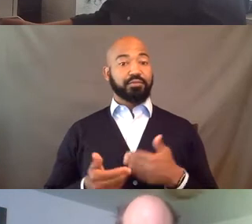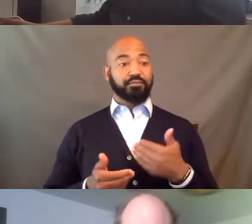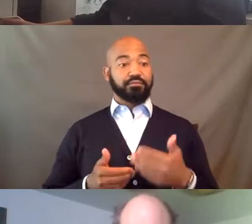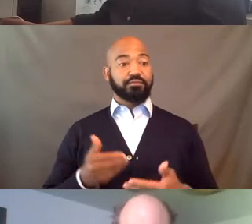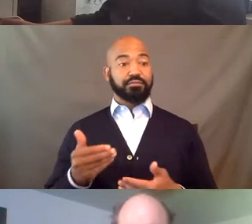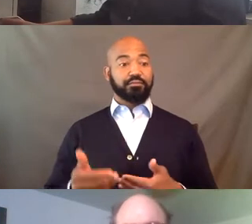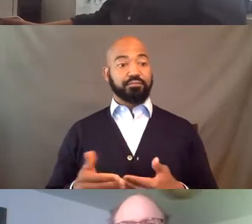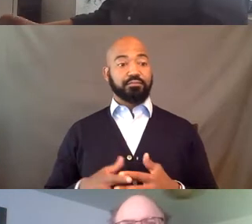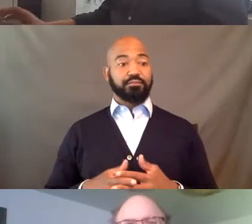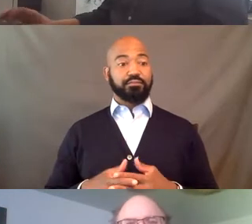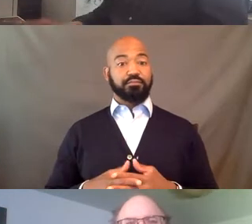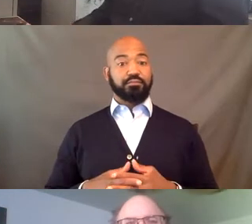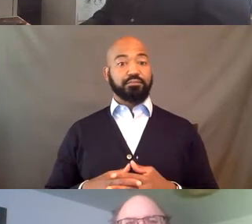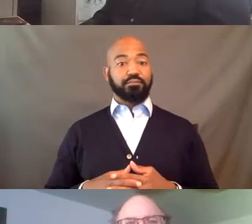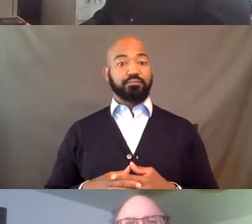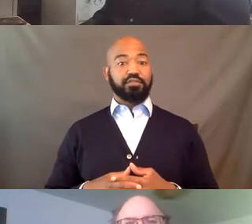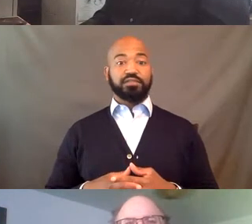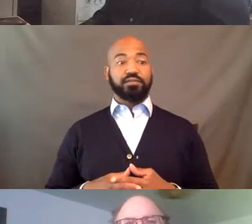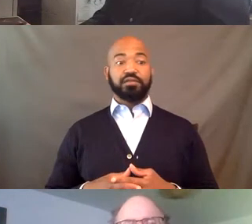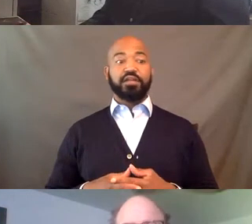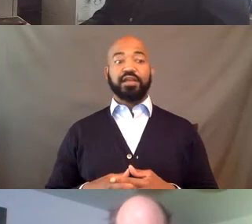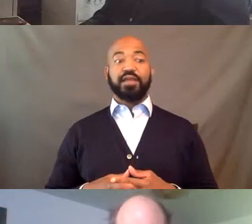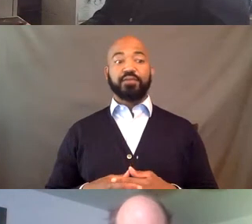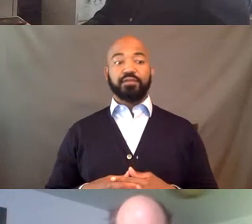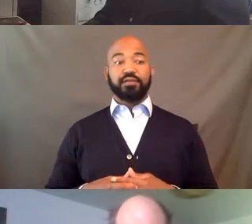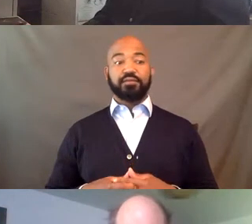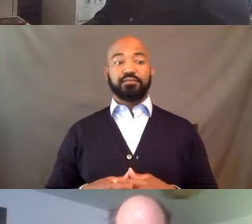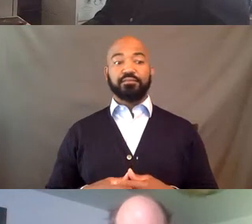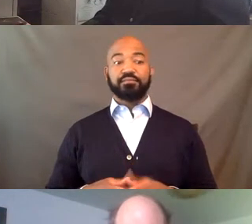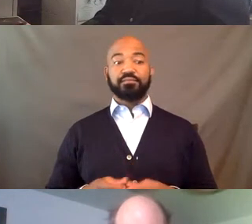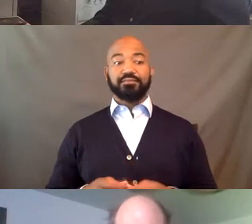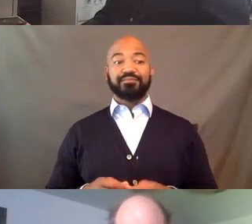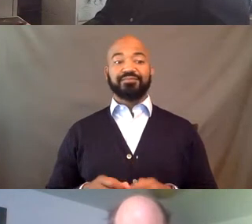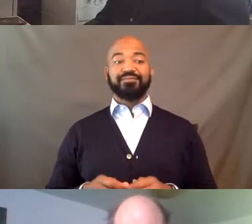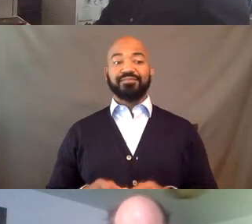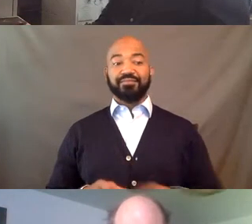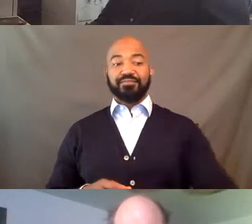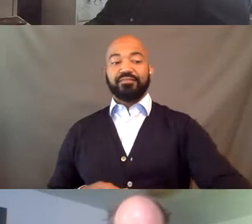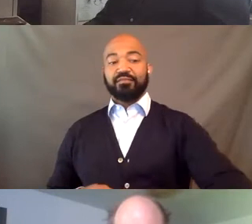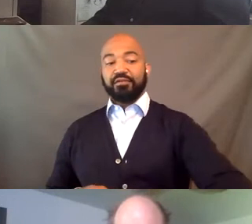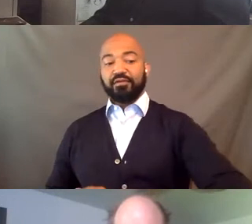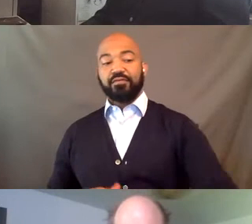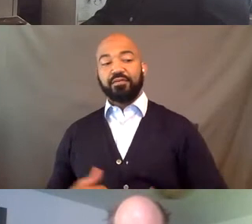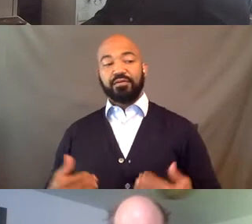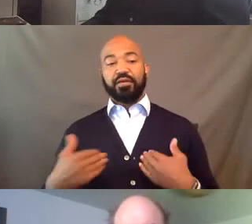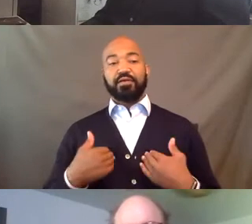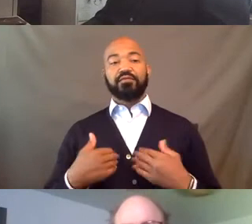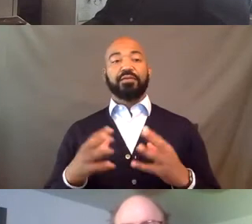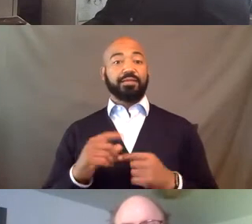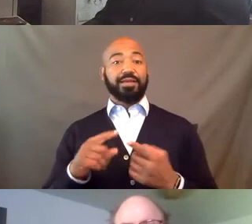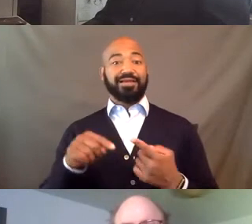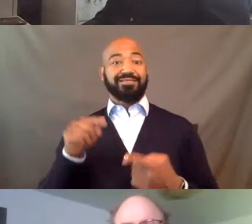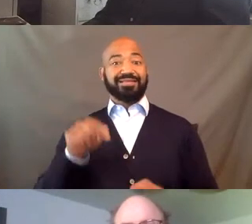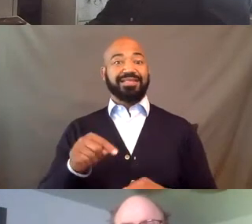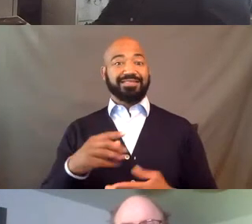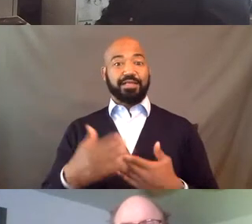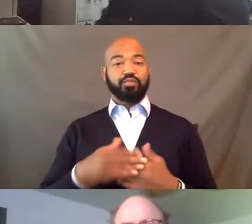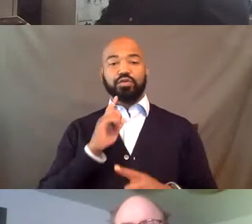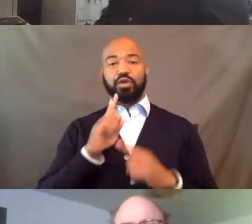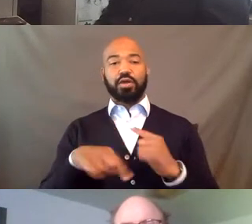and Caressa, I'm going to reach out to you to have a meeting about this. We'll discuss these 3